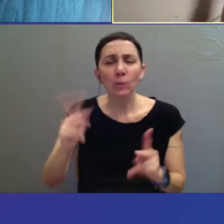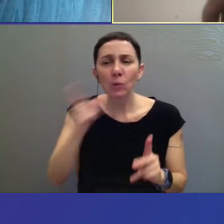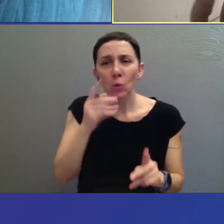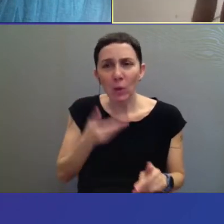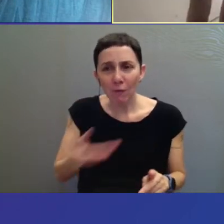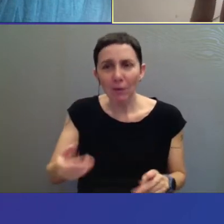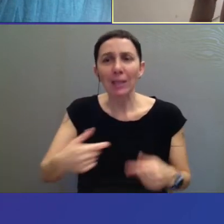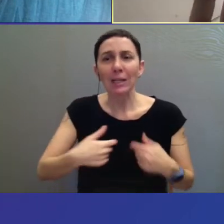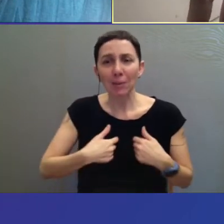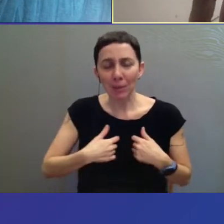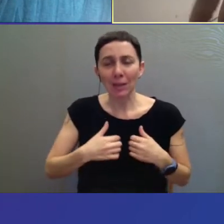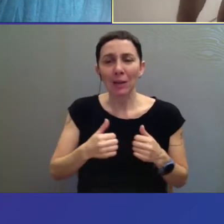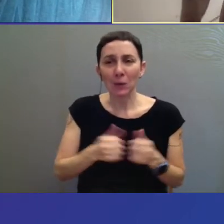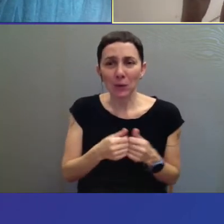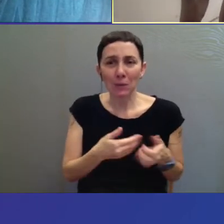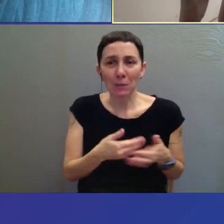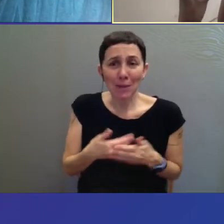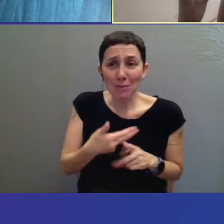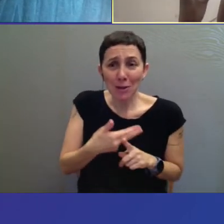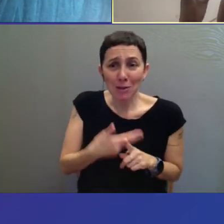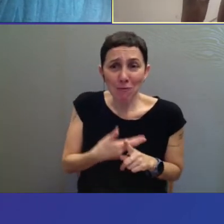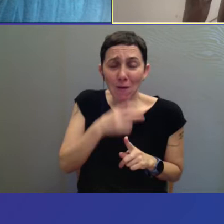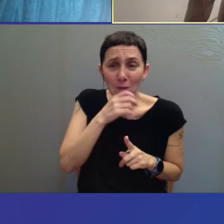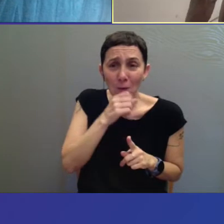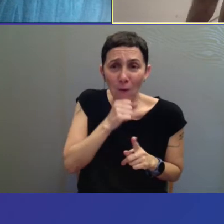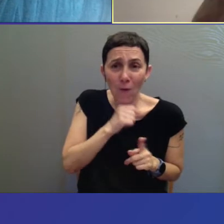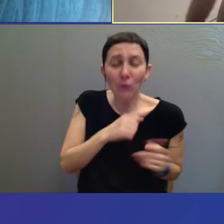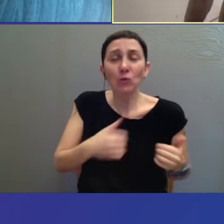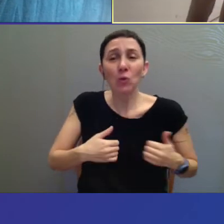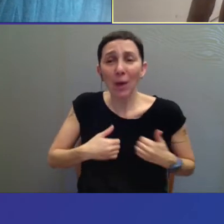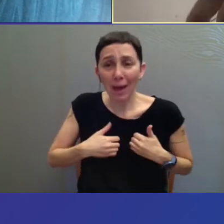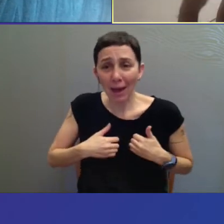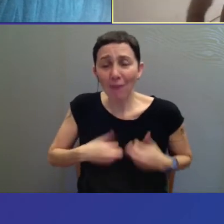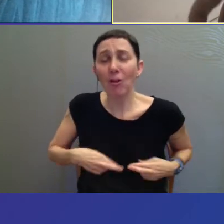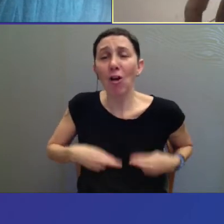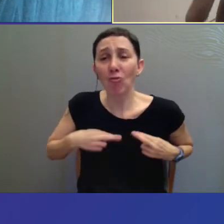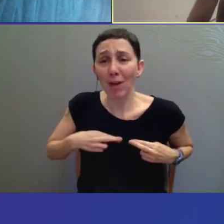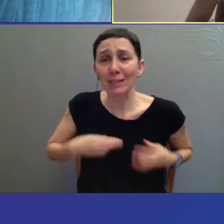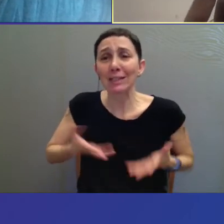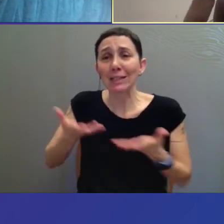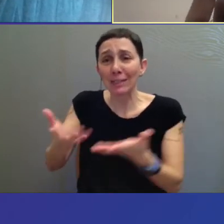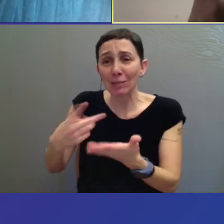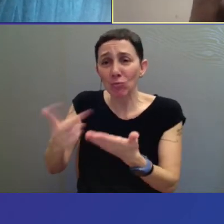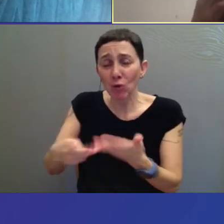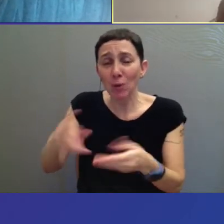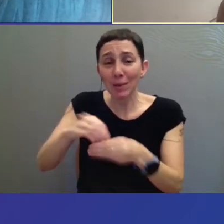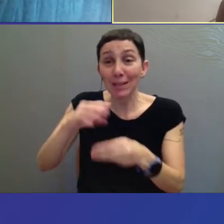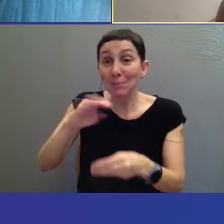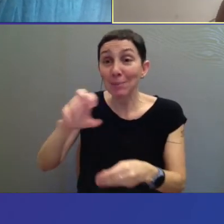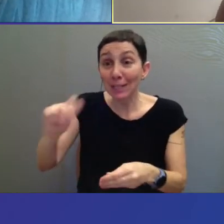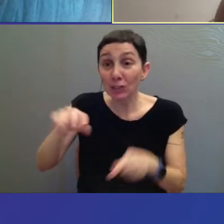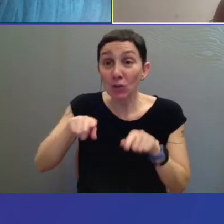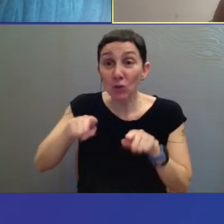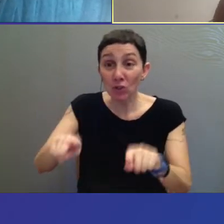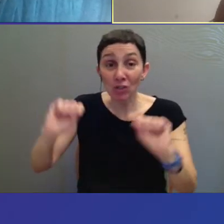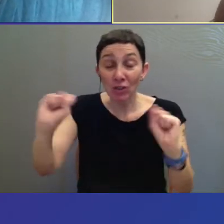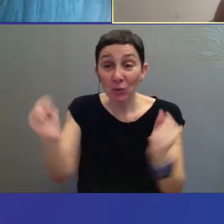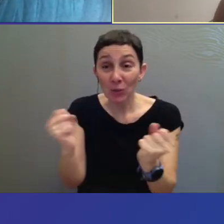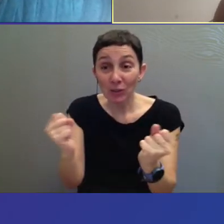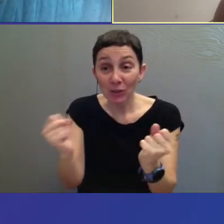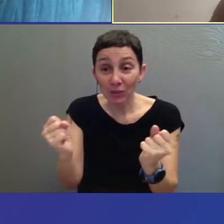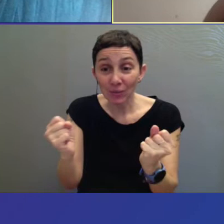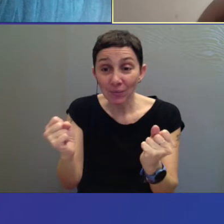a 3-month-old baby to come to a residency in the dead of winter out in Minnesota. And,